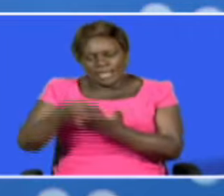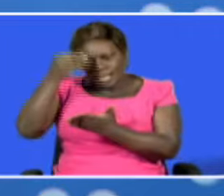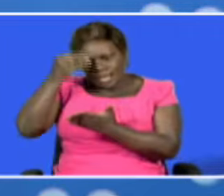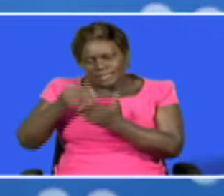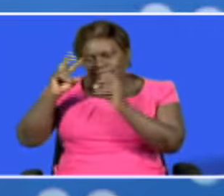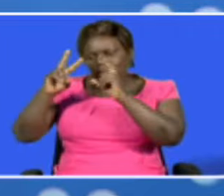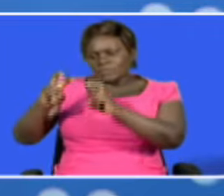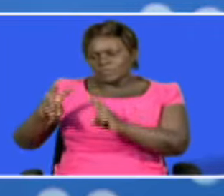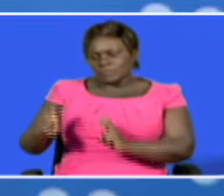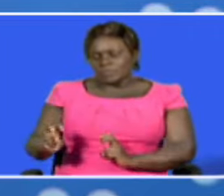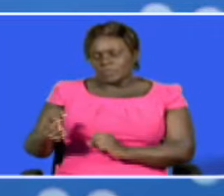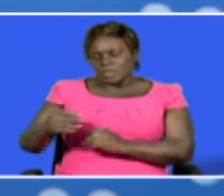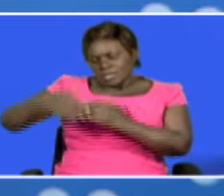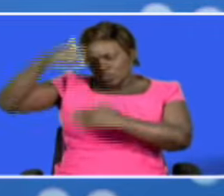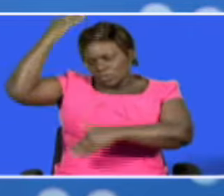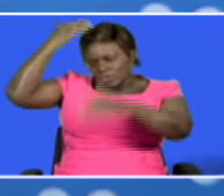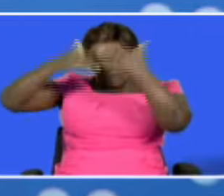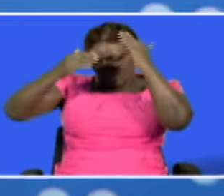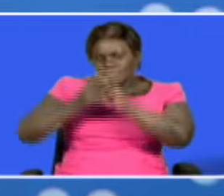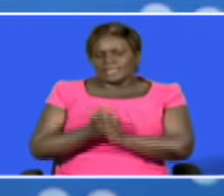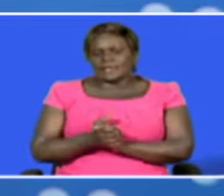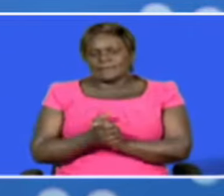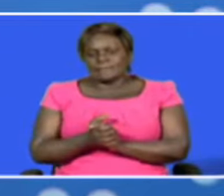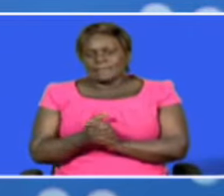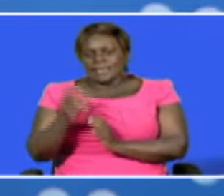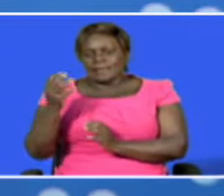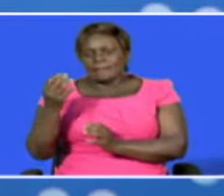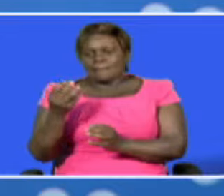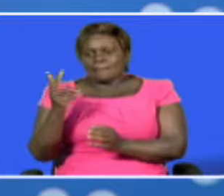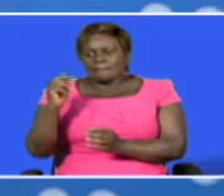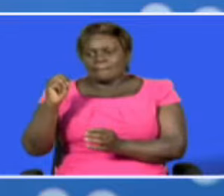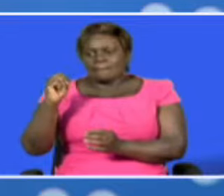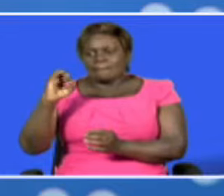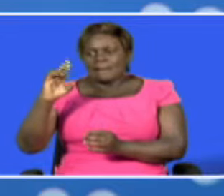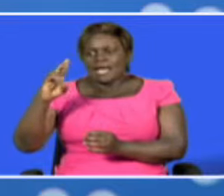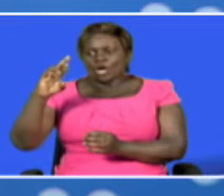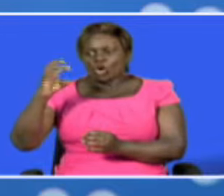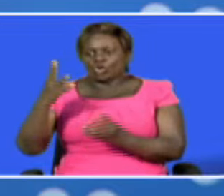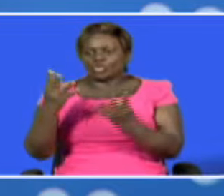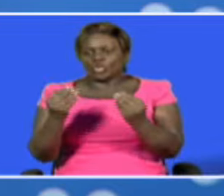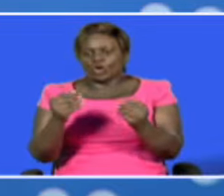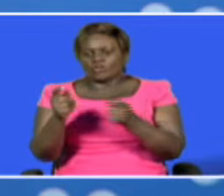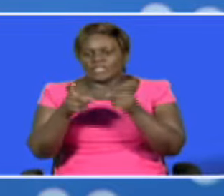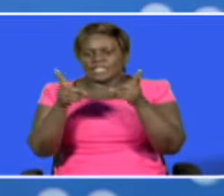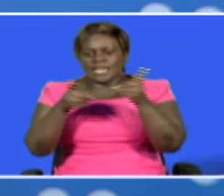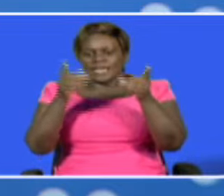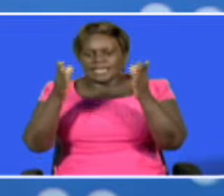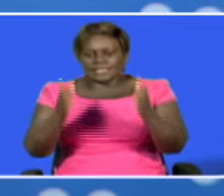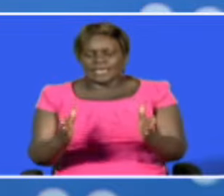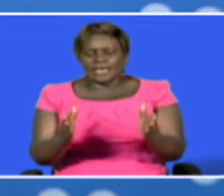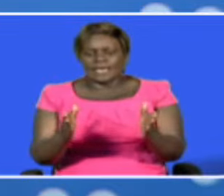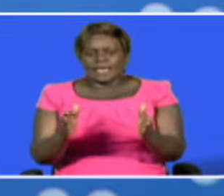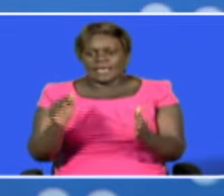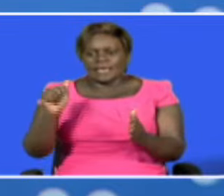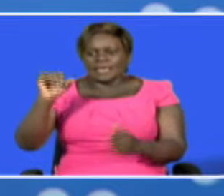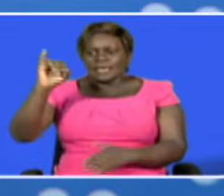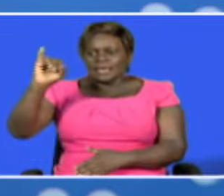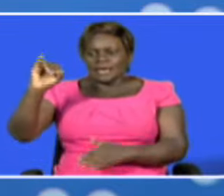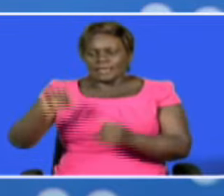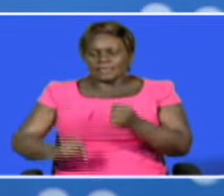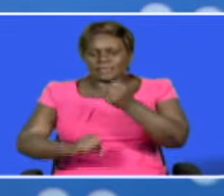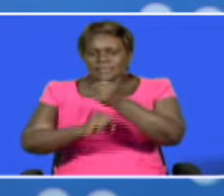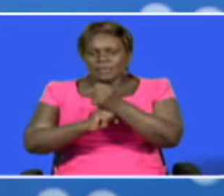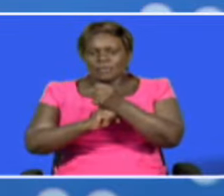and research in higher education. According to Microsoft ADC Managing Director, Catherine Muraga, AI will boost